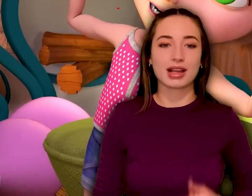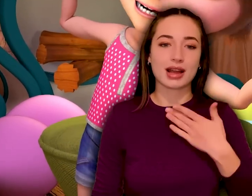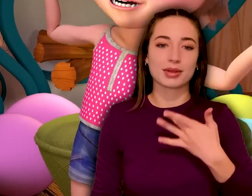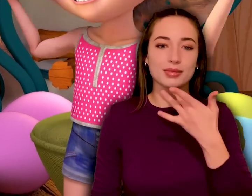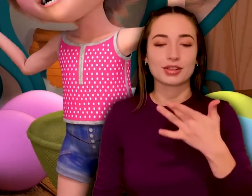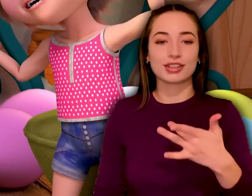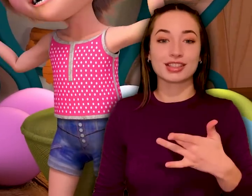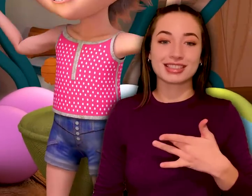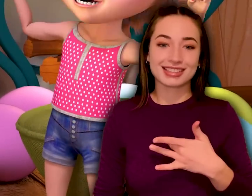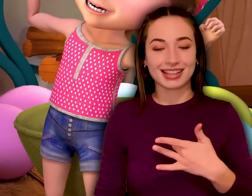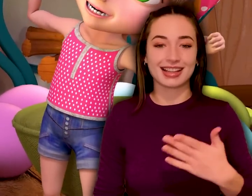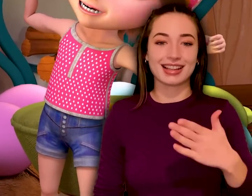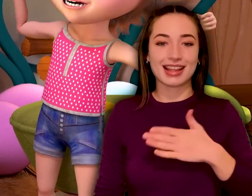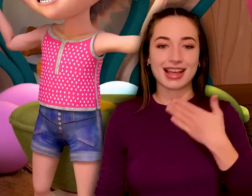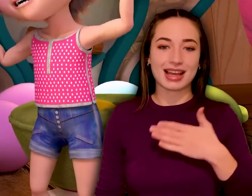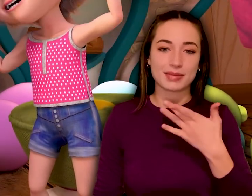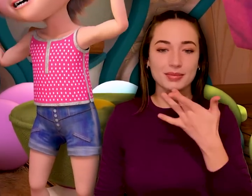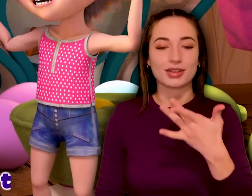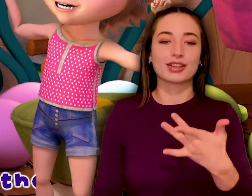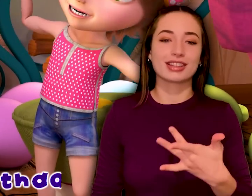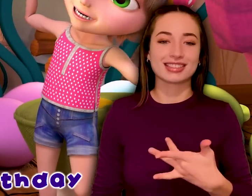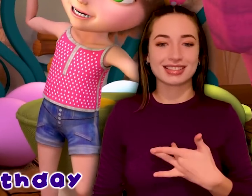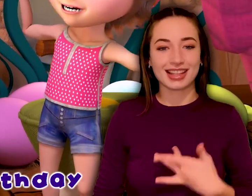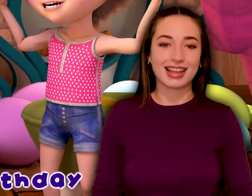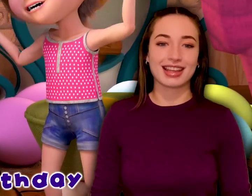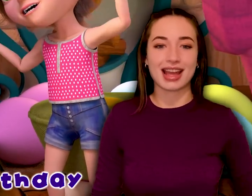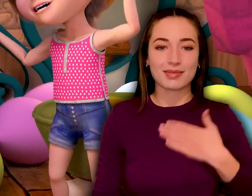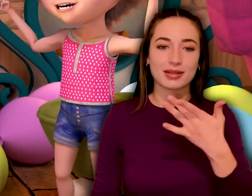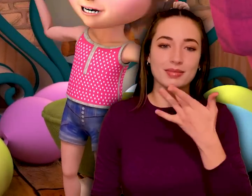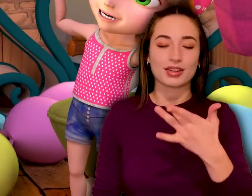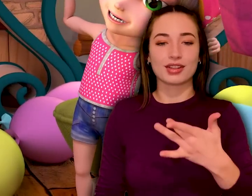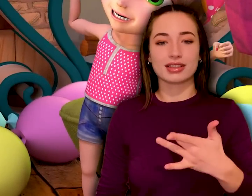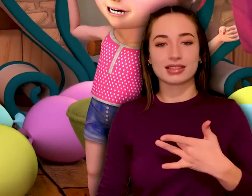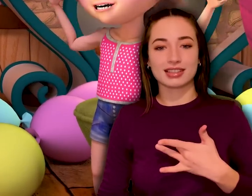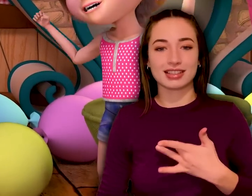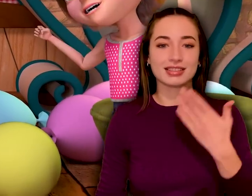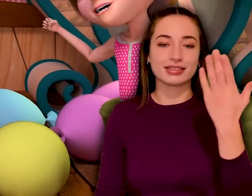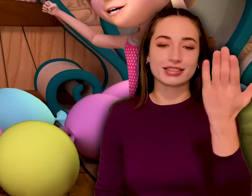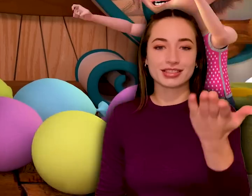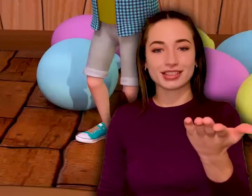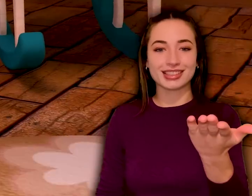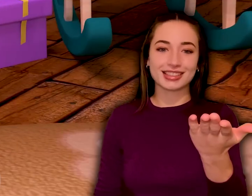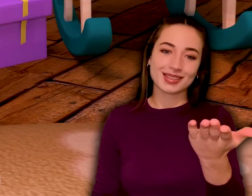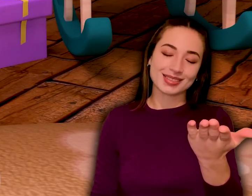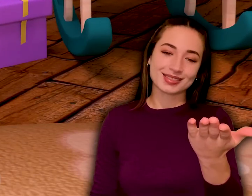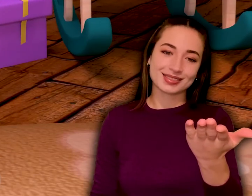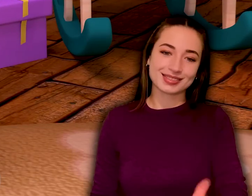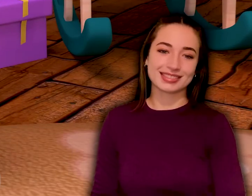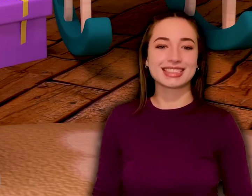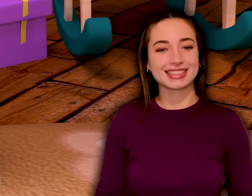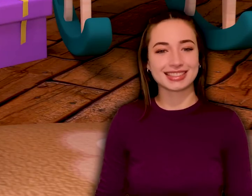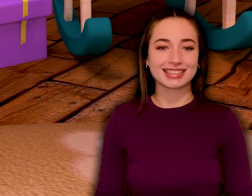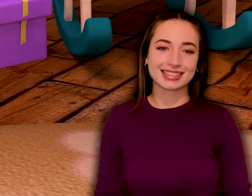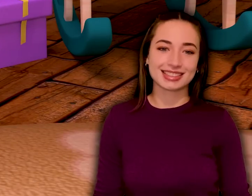you happy birthday happy birthday happy birthday birthday to